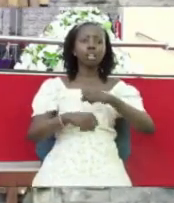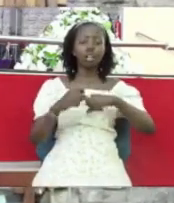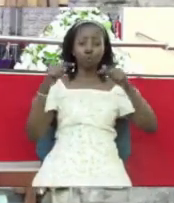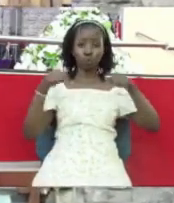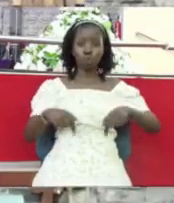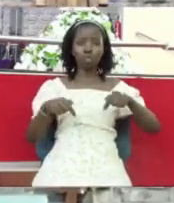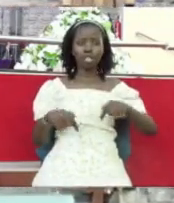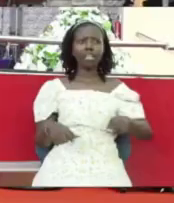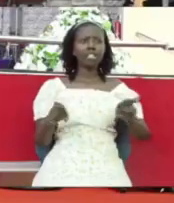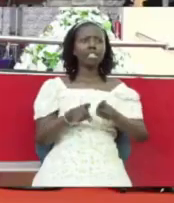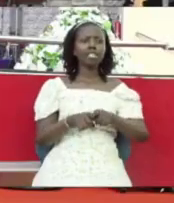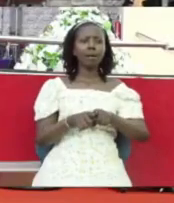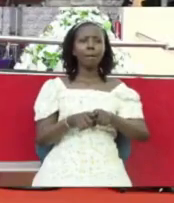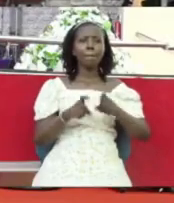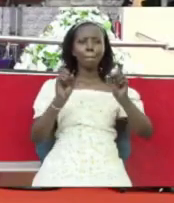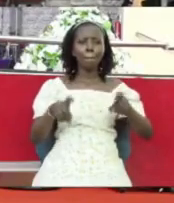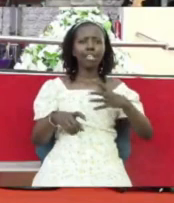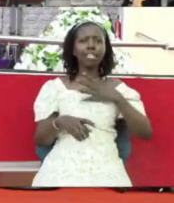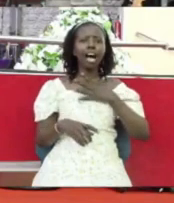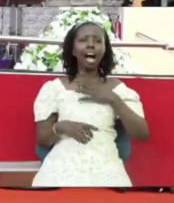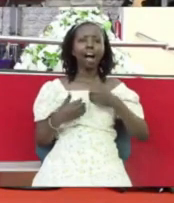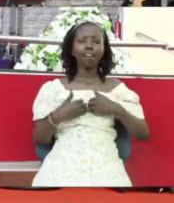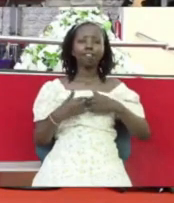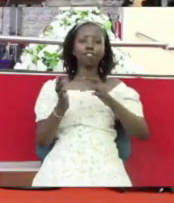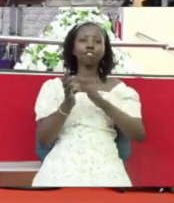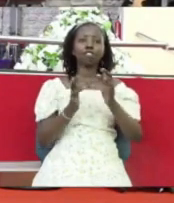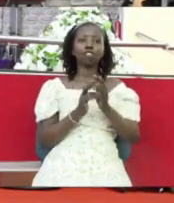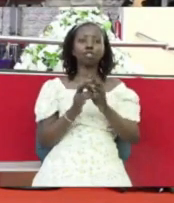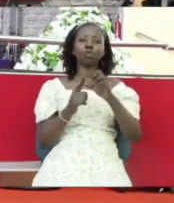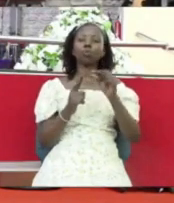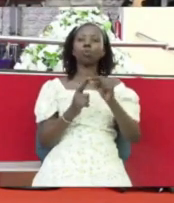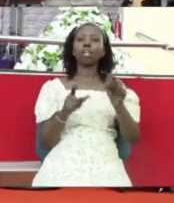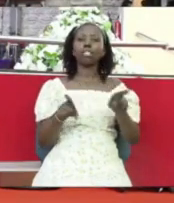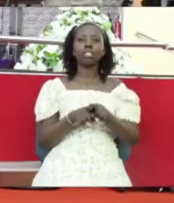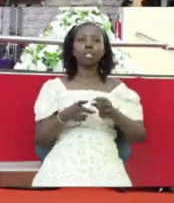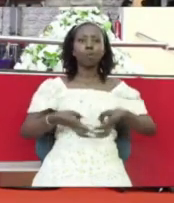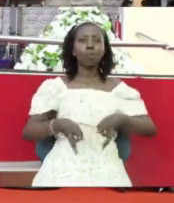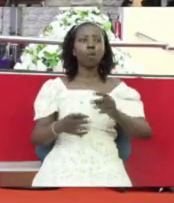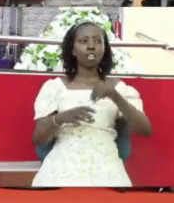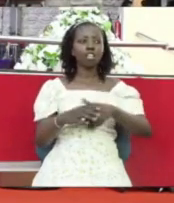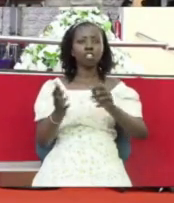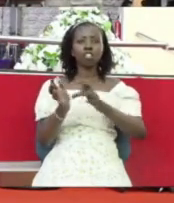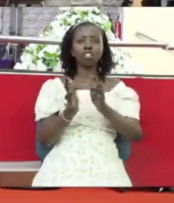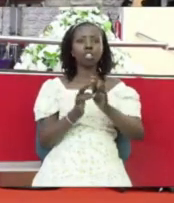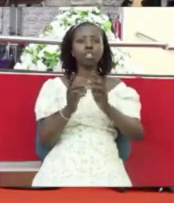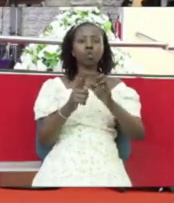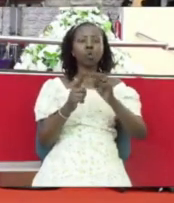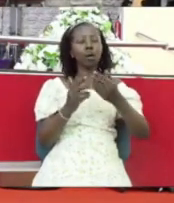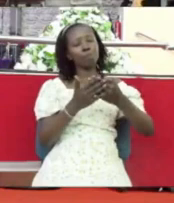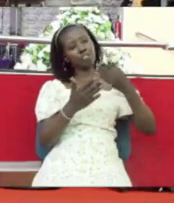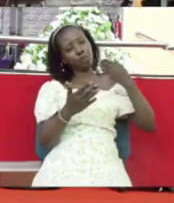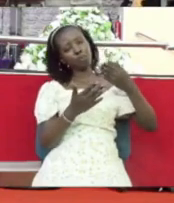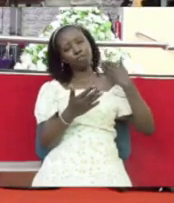to be touched by the gospel like it did with the Romans. Maisha yetu ya kijamii inastahili kaguzwe na injili kama vile ilifanyika wakati